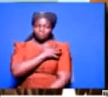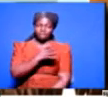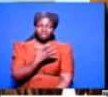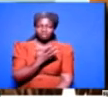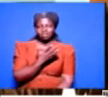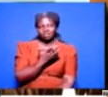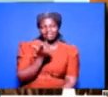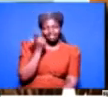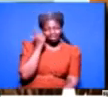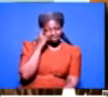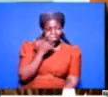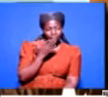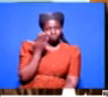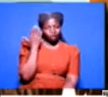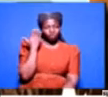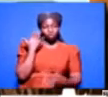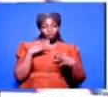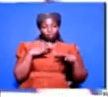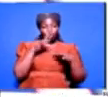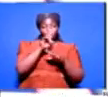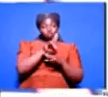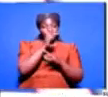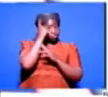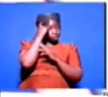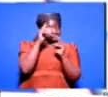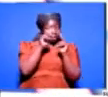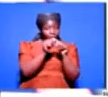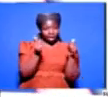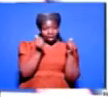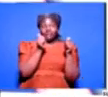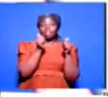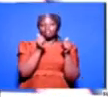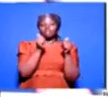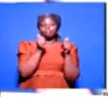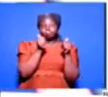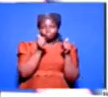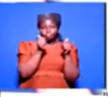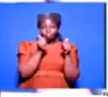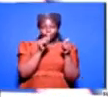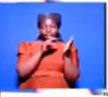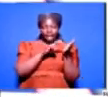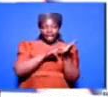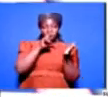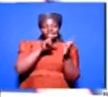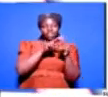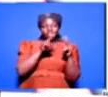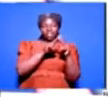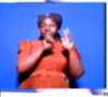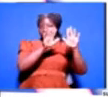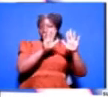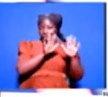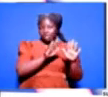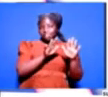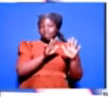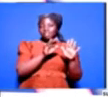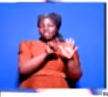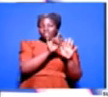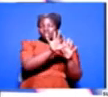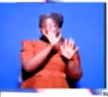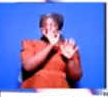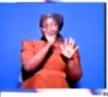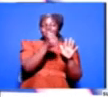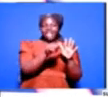sense was very common to so many people. Merit mattered, and they were able to pick brains. It did not matter from what tribe